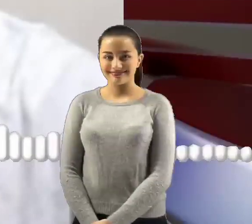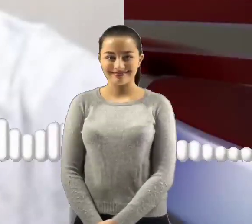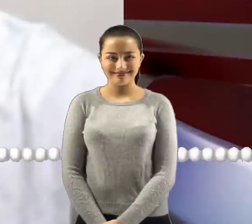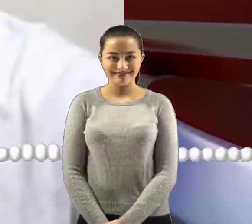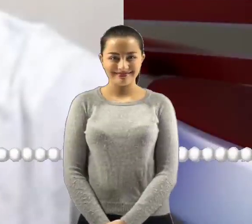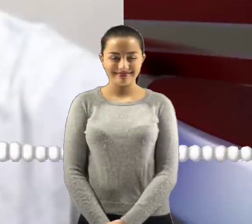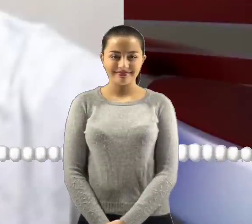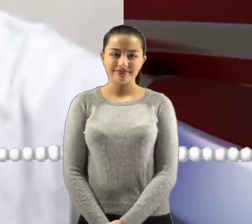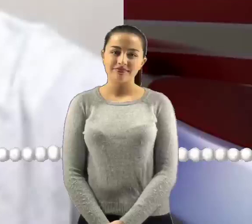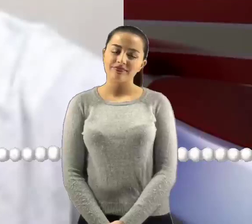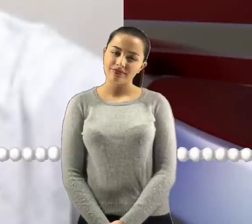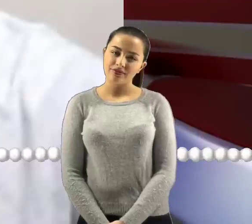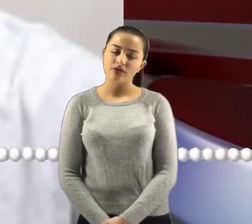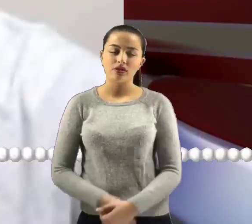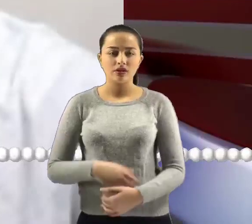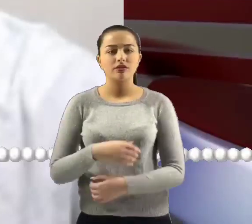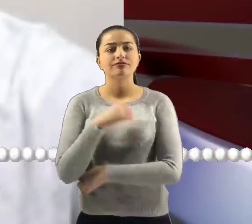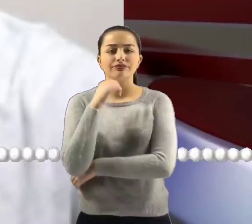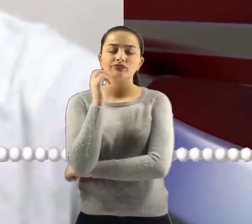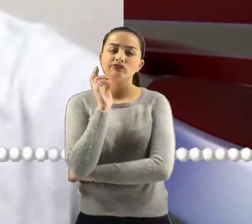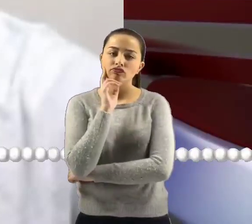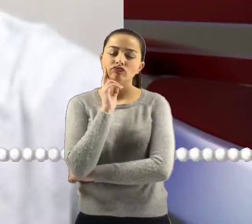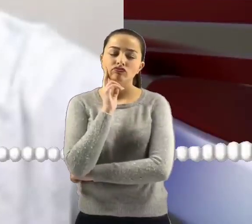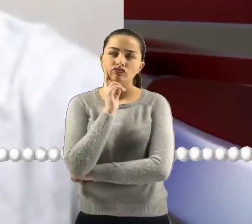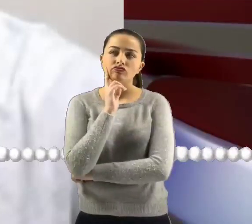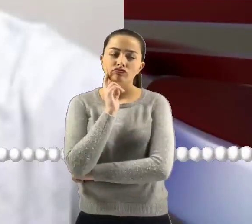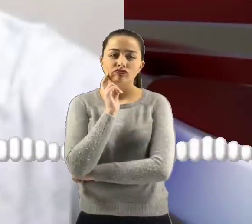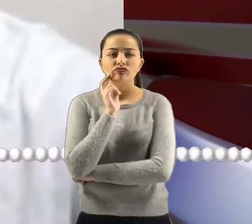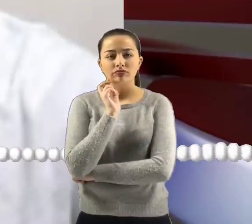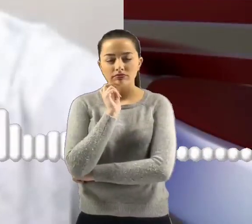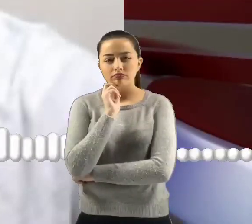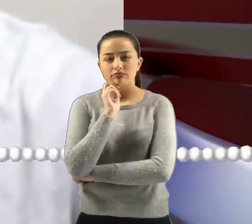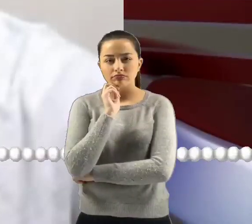Unu na-ekwu anya, ife anyị na-egosikewe ife gbasara ndị Igbo.